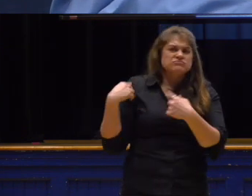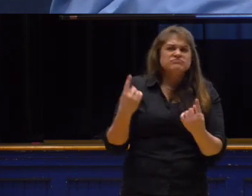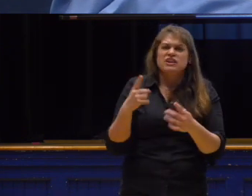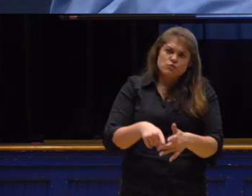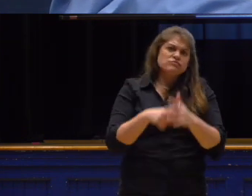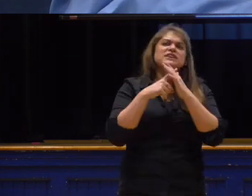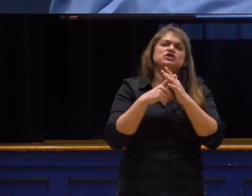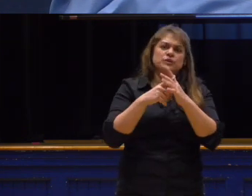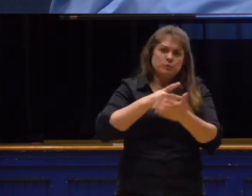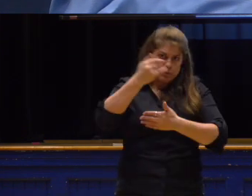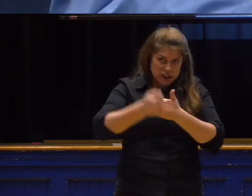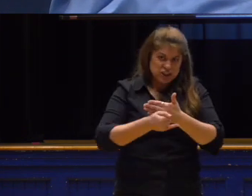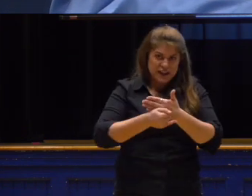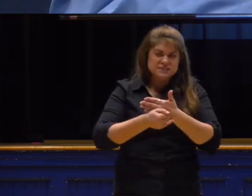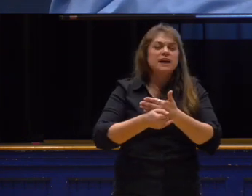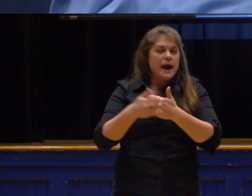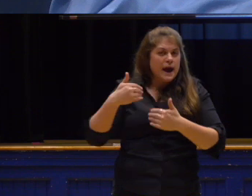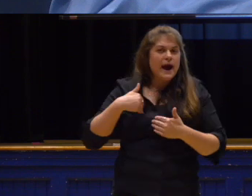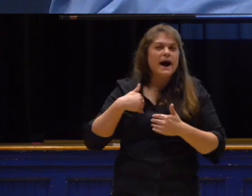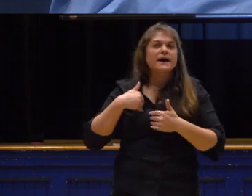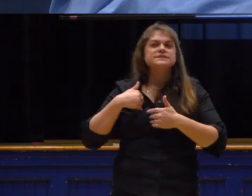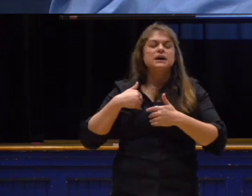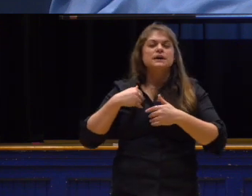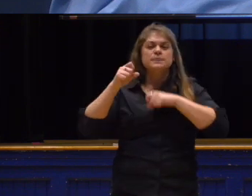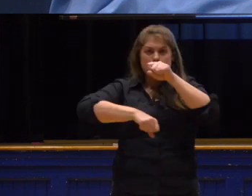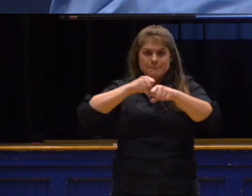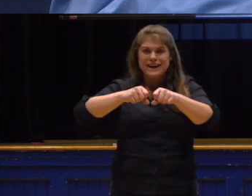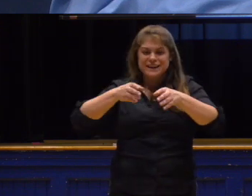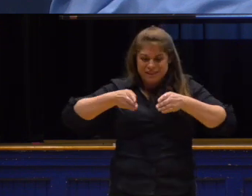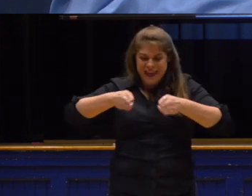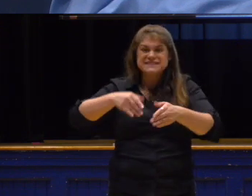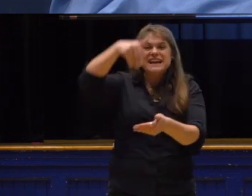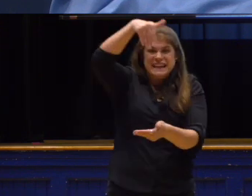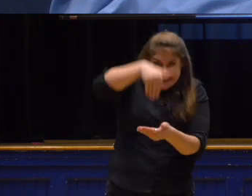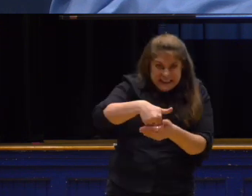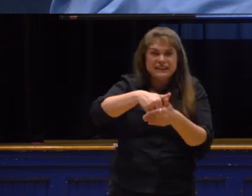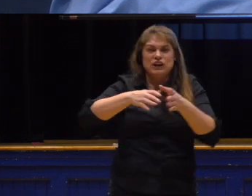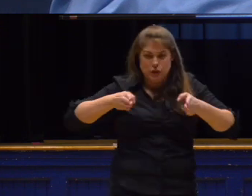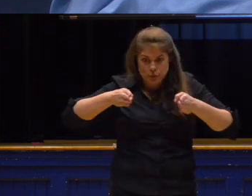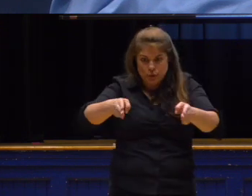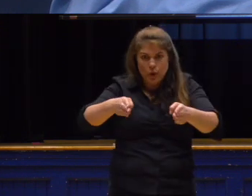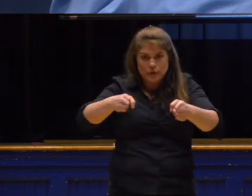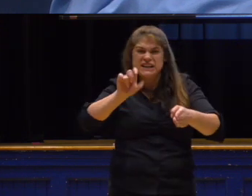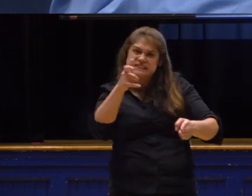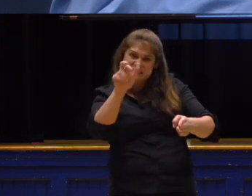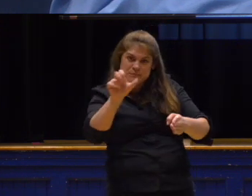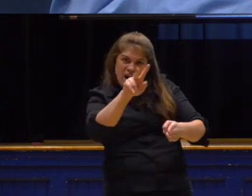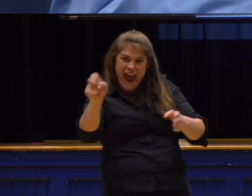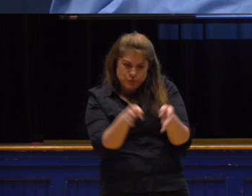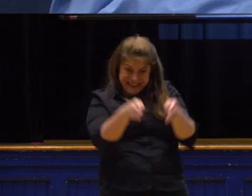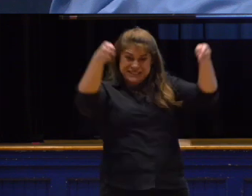around, the original project had bike lanes in the road, so all of Sumner Avenue was going to be